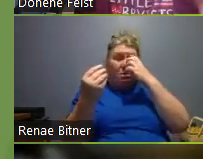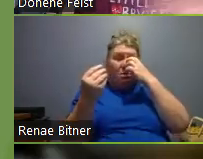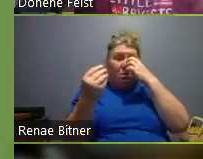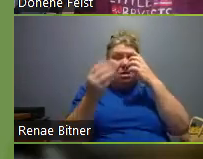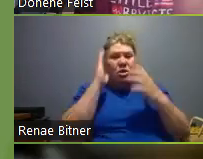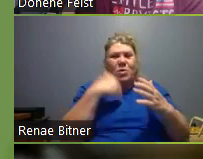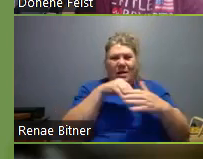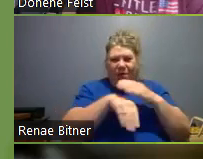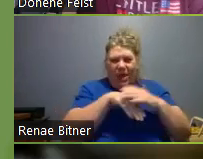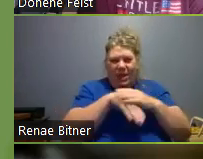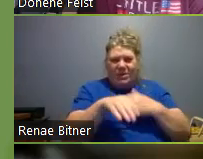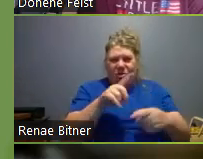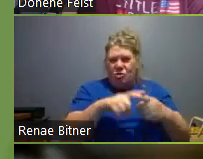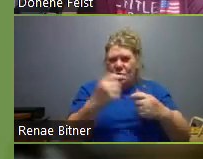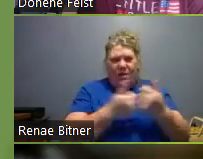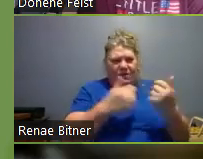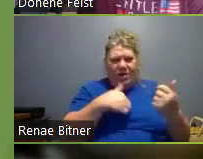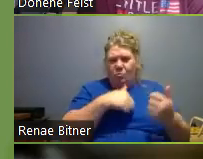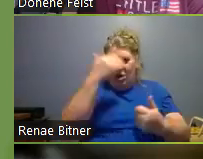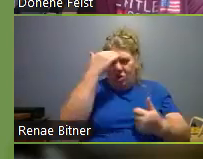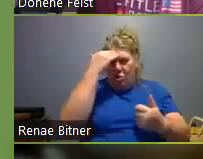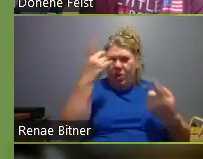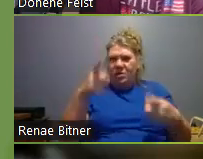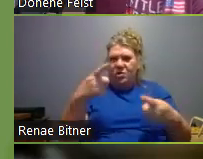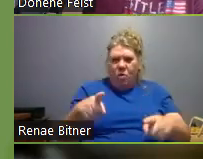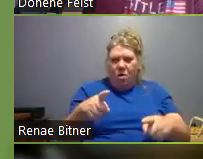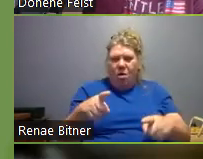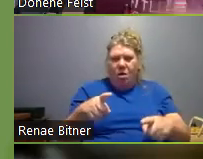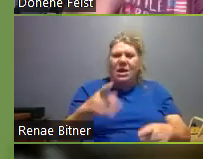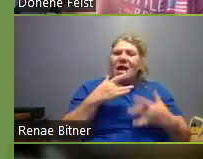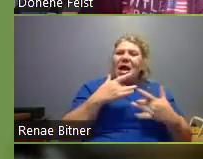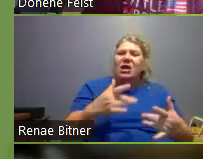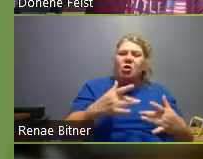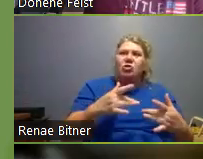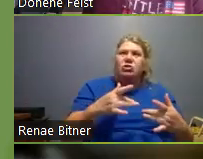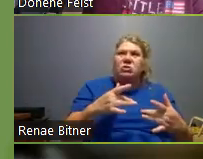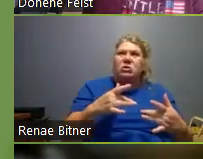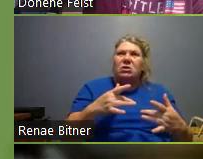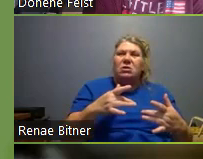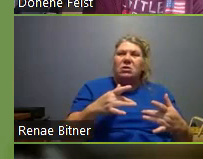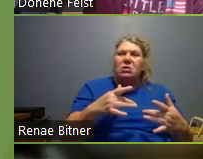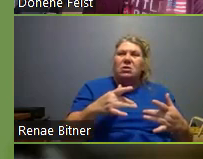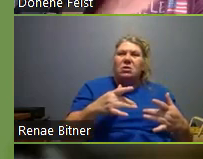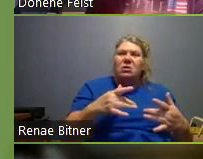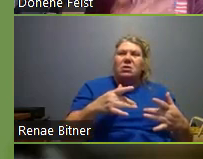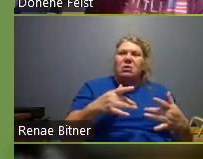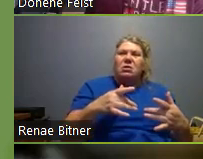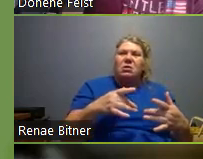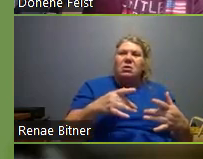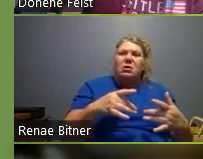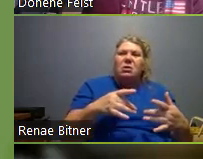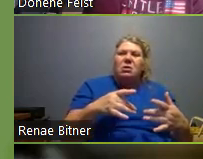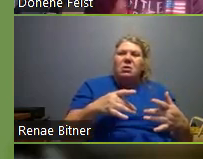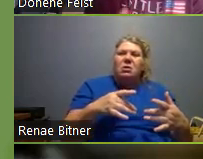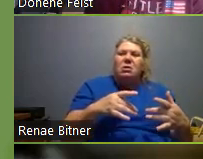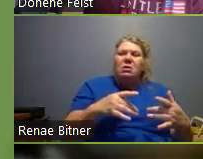have access to everything that we know that's going on in that. I usually put it out for 2 months in advance, so it will run, the